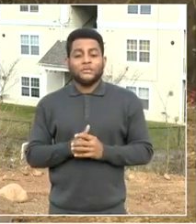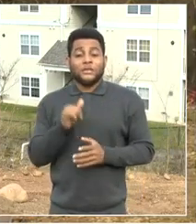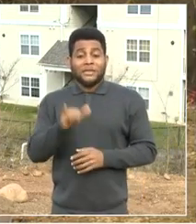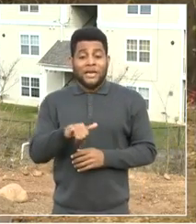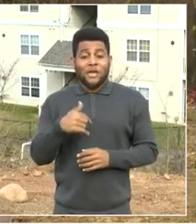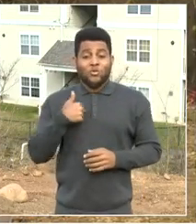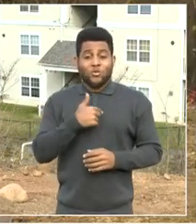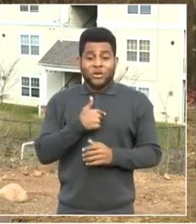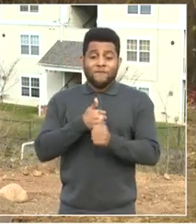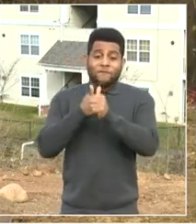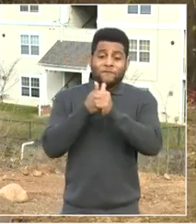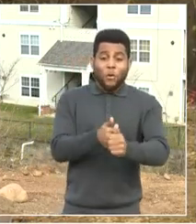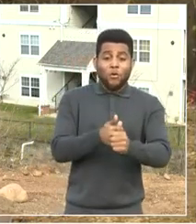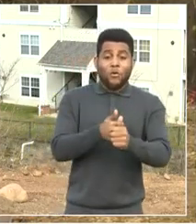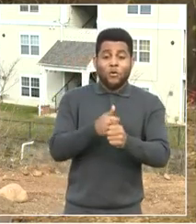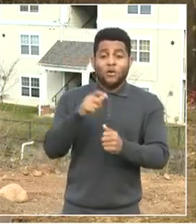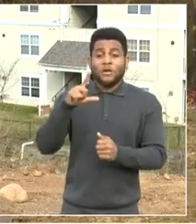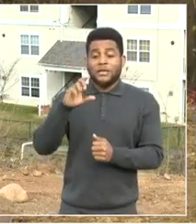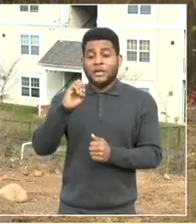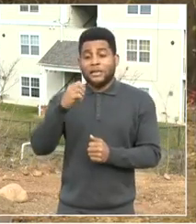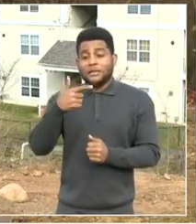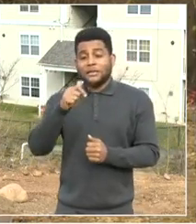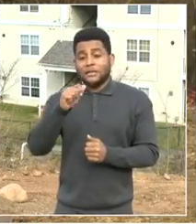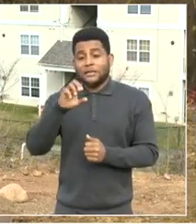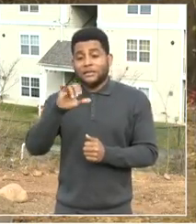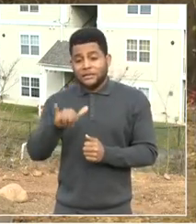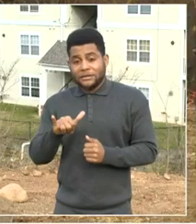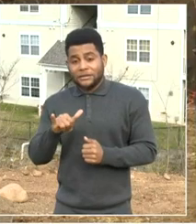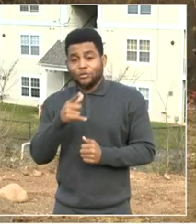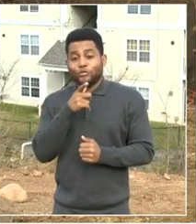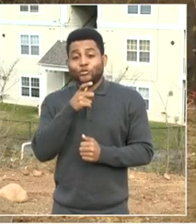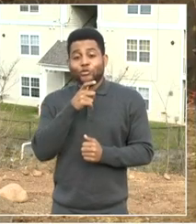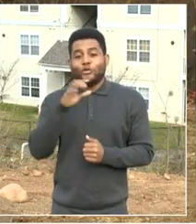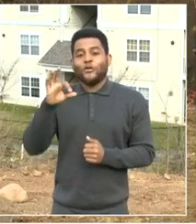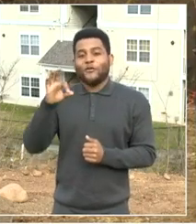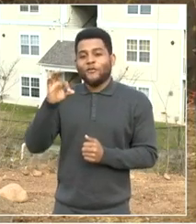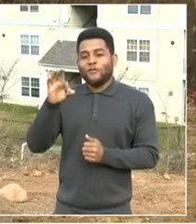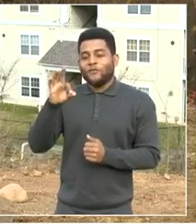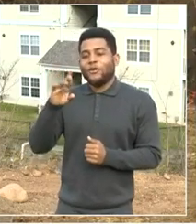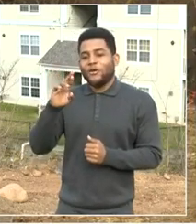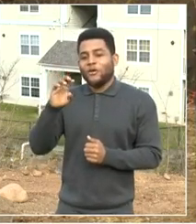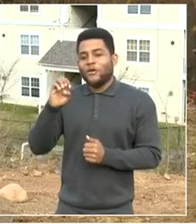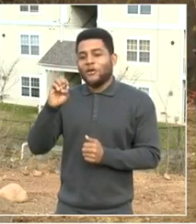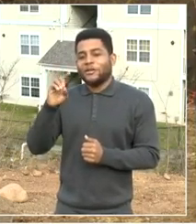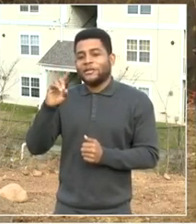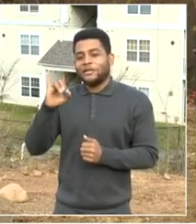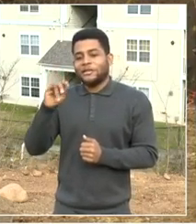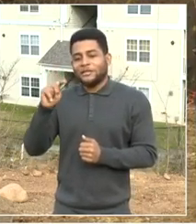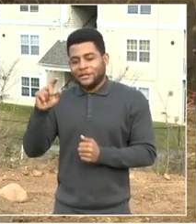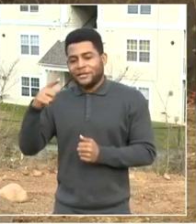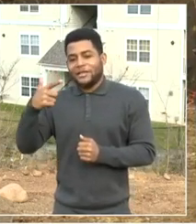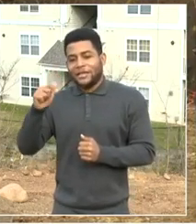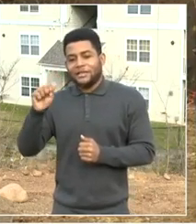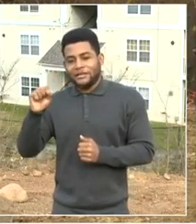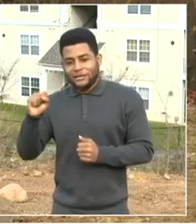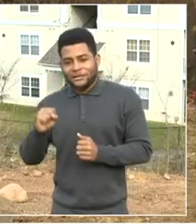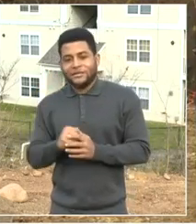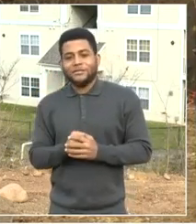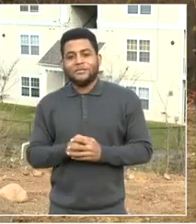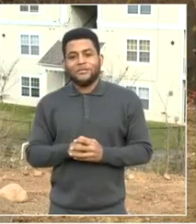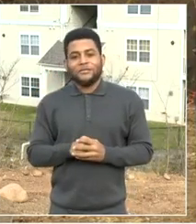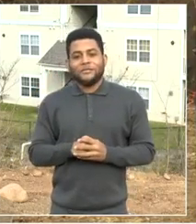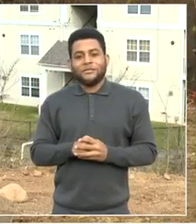Douglass. As a membership nonprofit, we secure and maintain nonstop affordability for current and future generations of